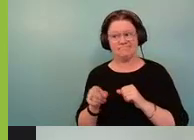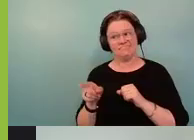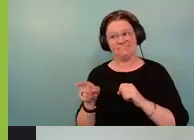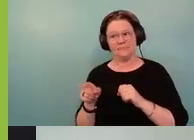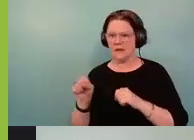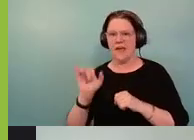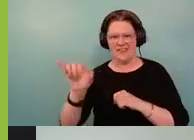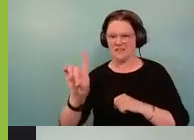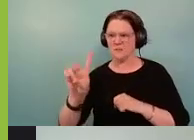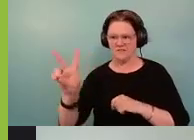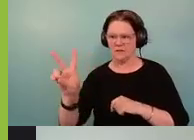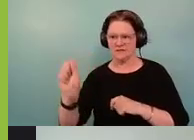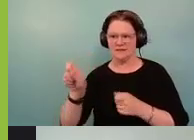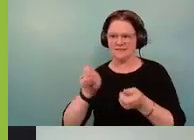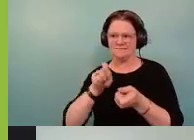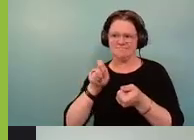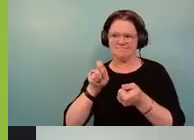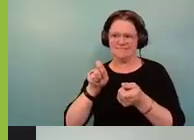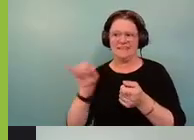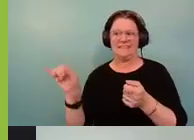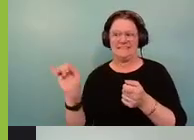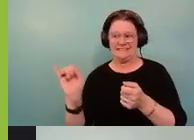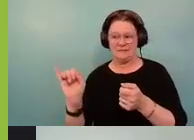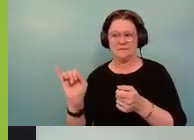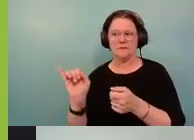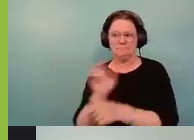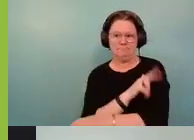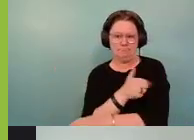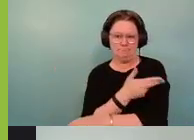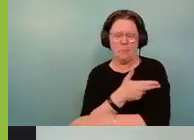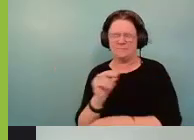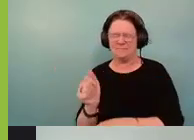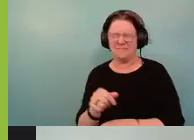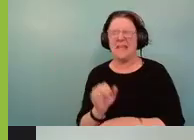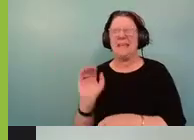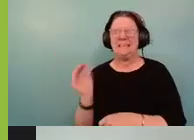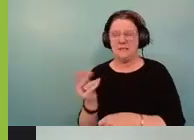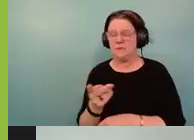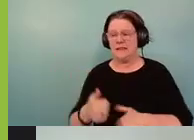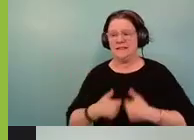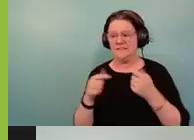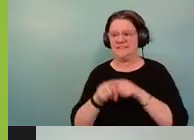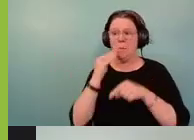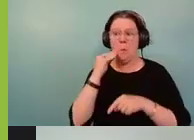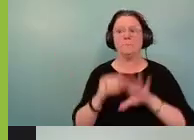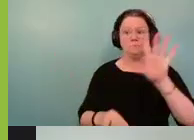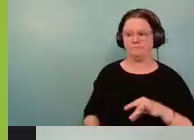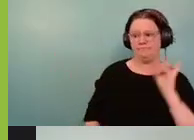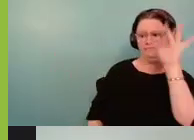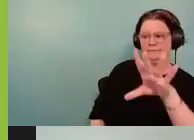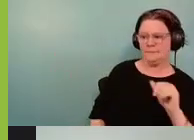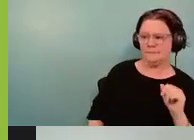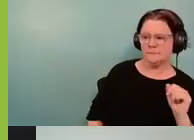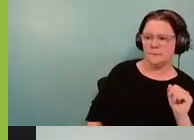domestic violence, it was in the same home, it sounds like. Um, I'm just going to put a little plug and I'll talk later about